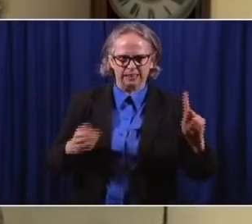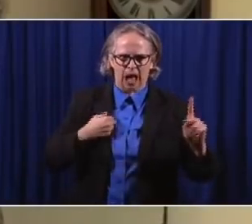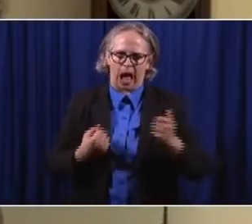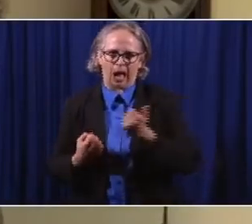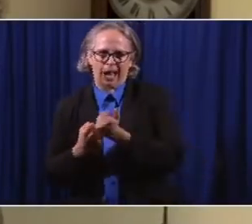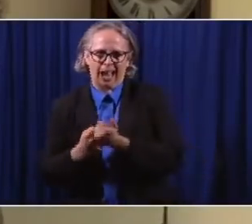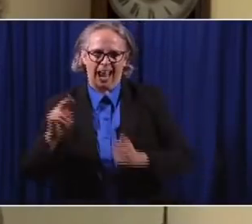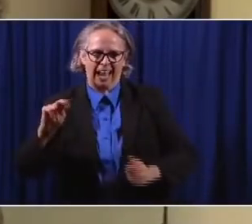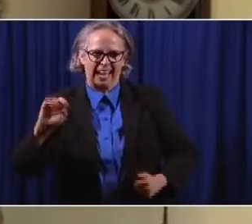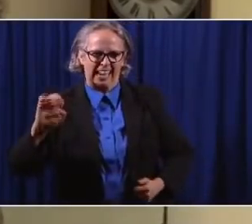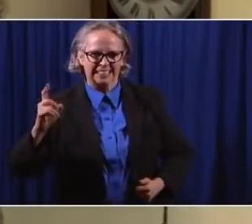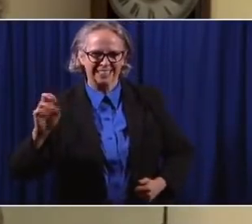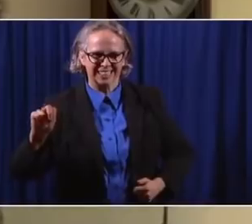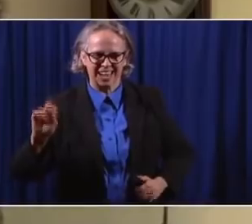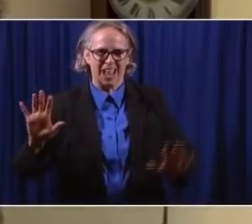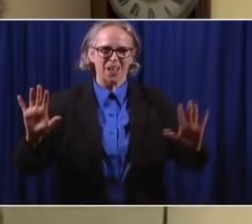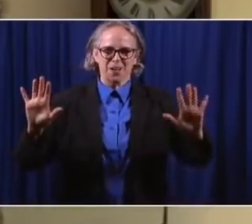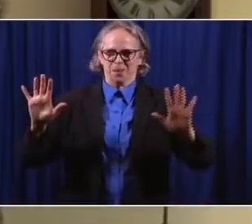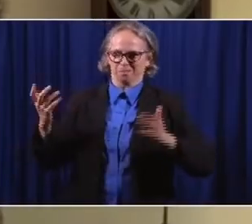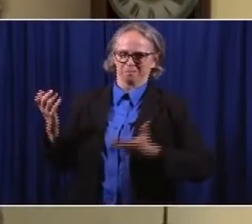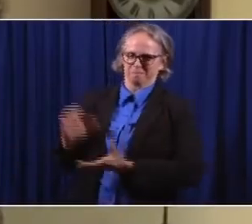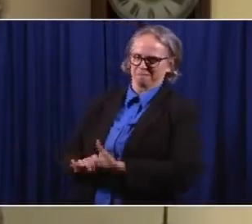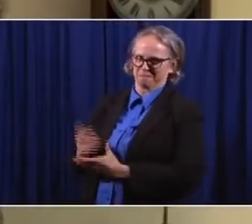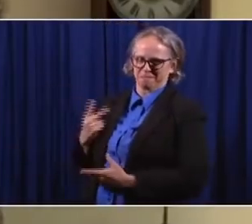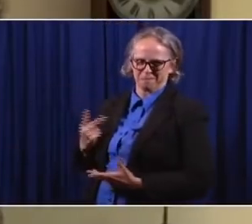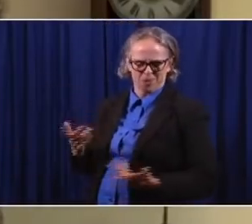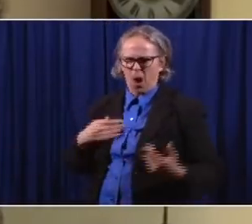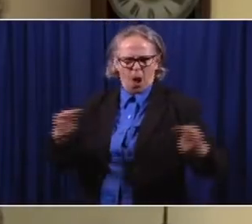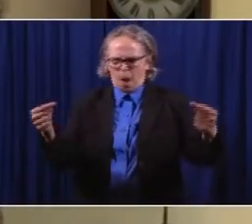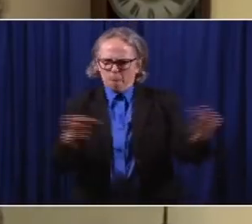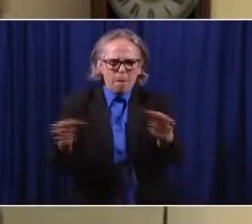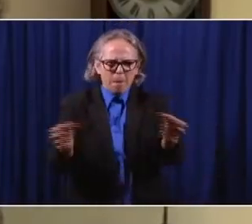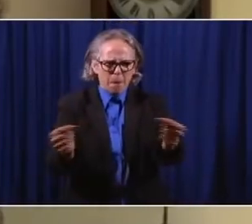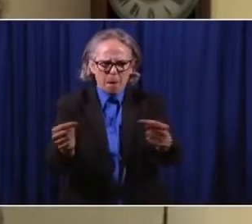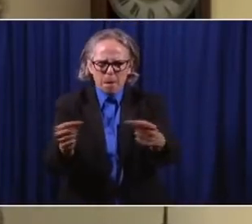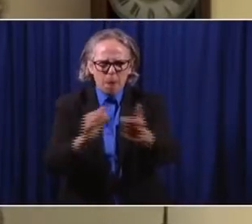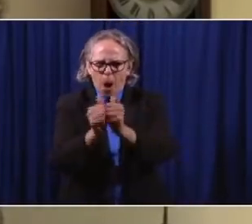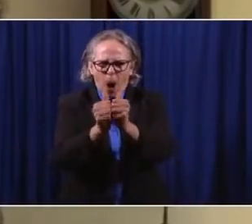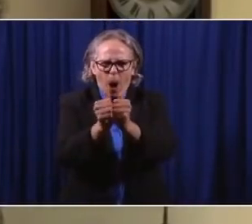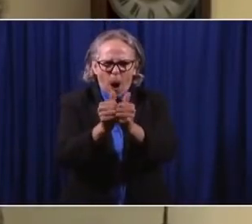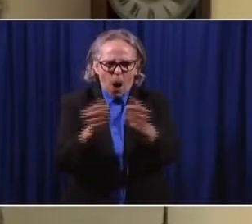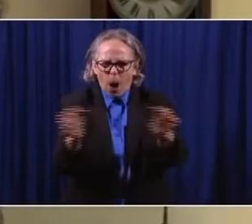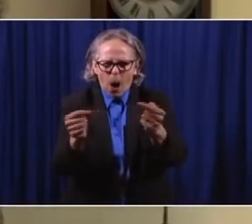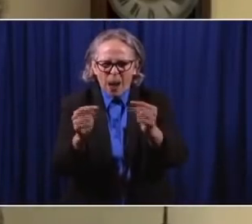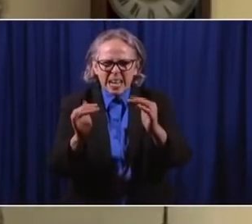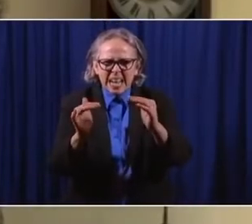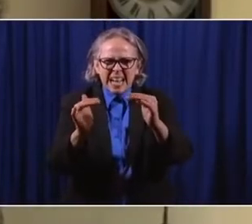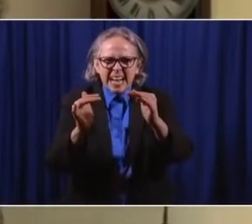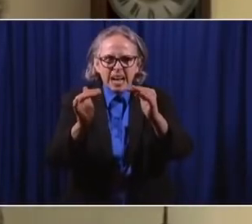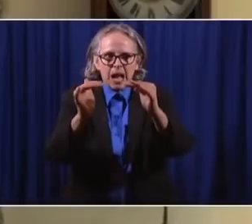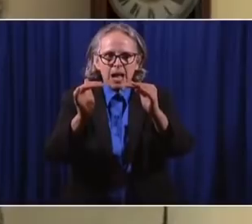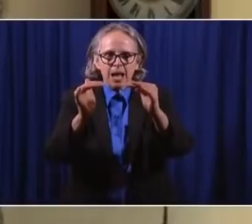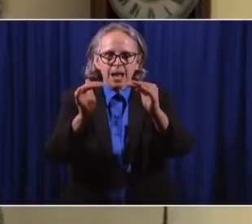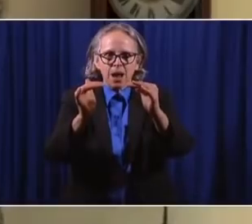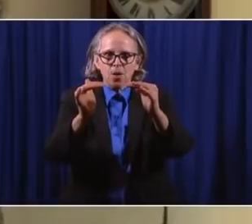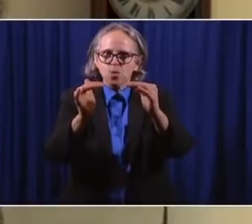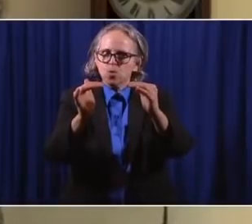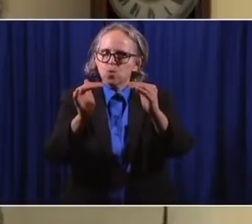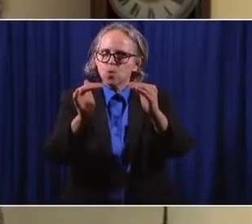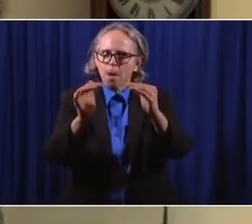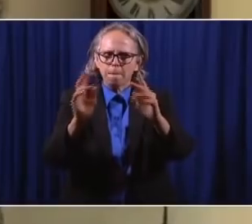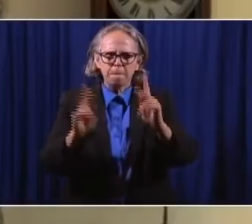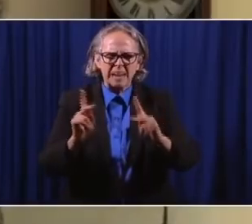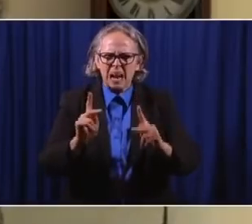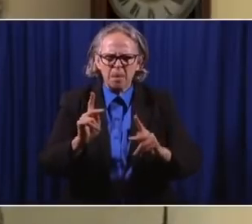But despite a tough battle, there were people who told Nixon, well,